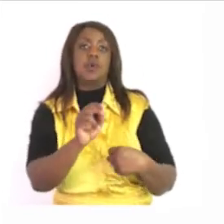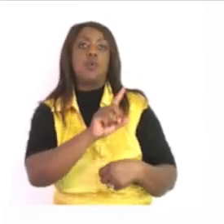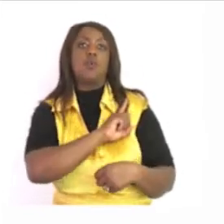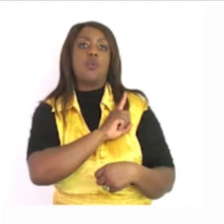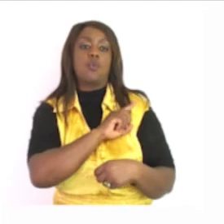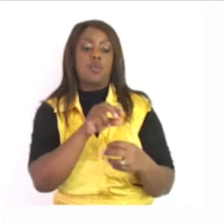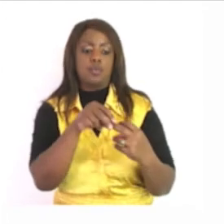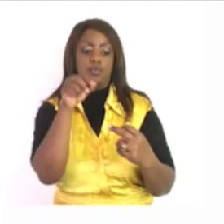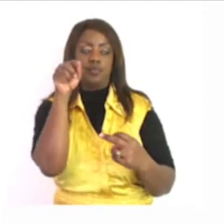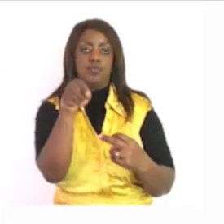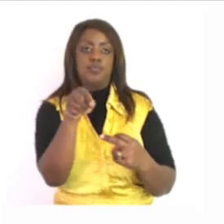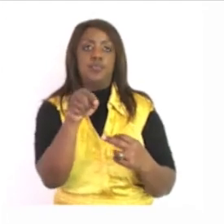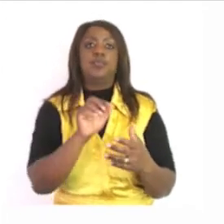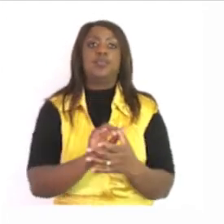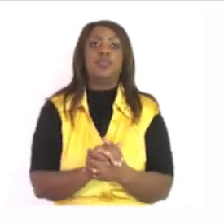With that,